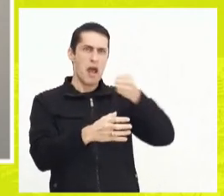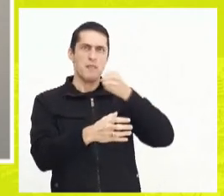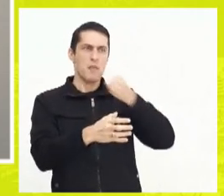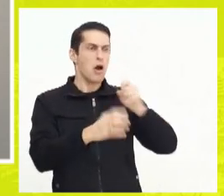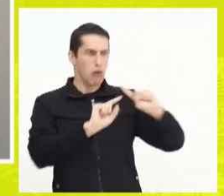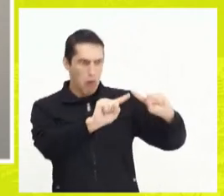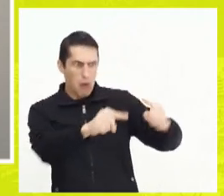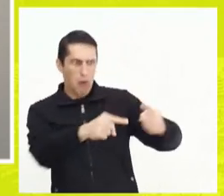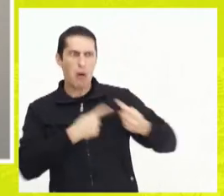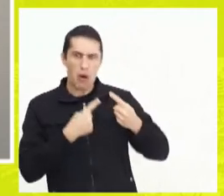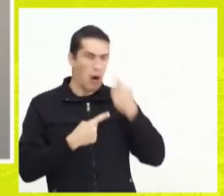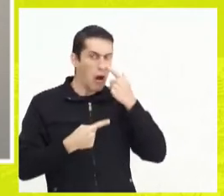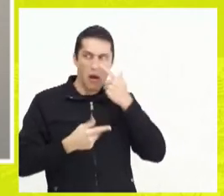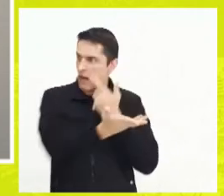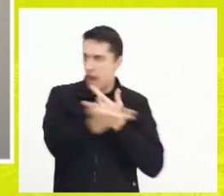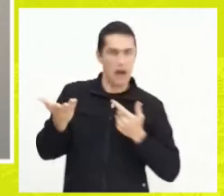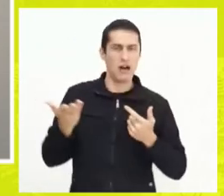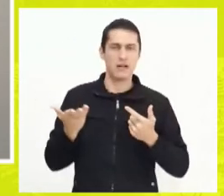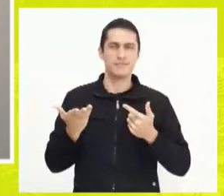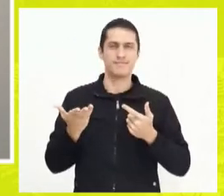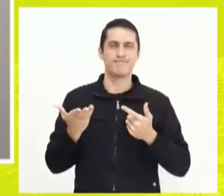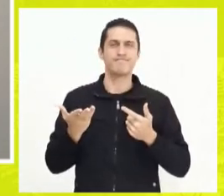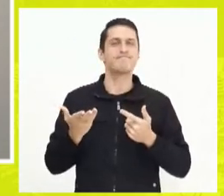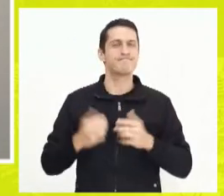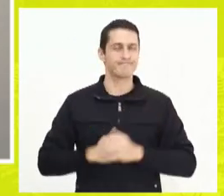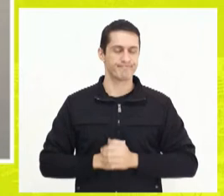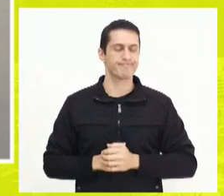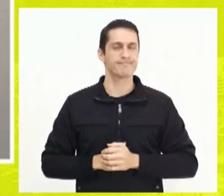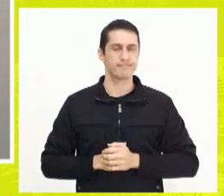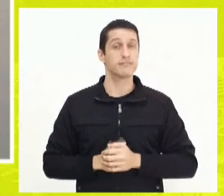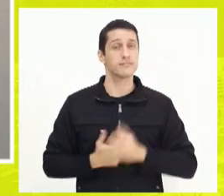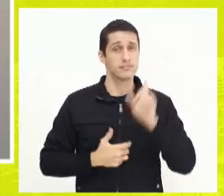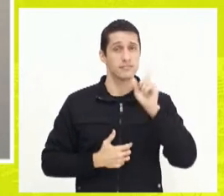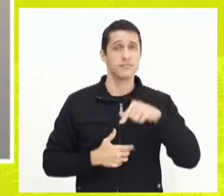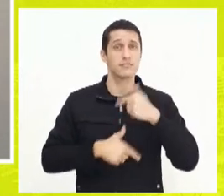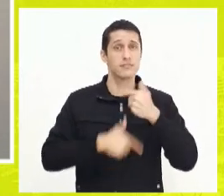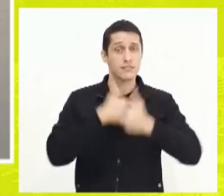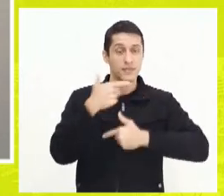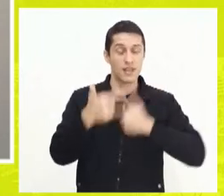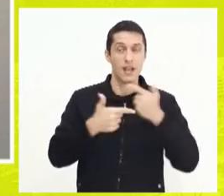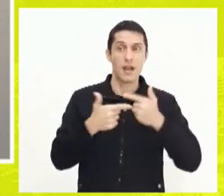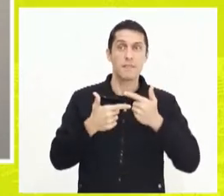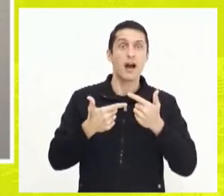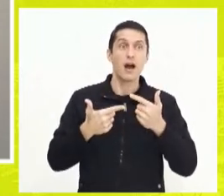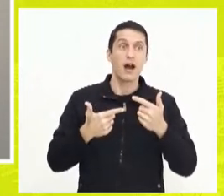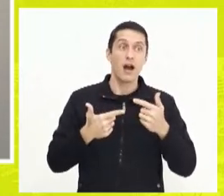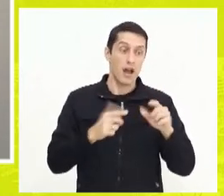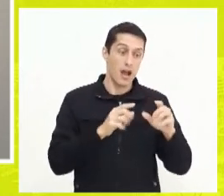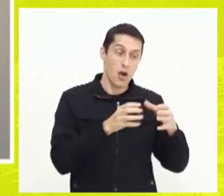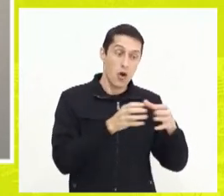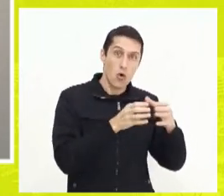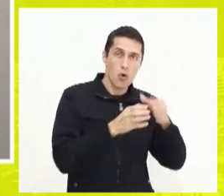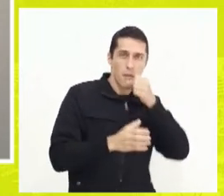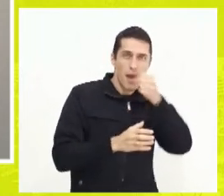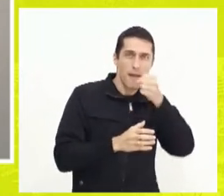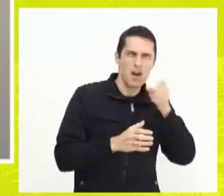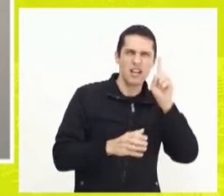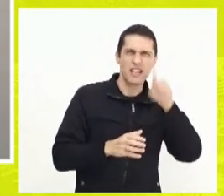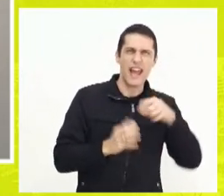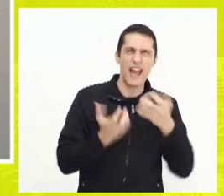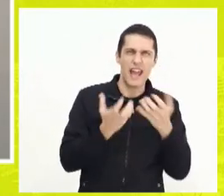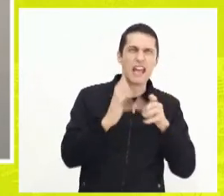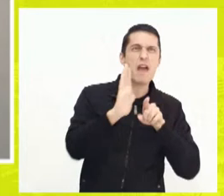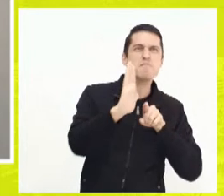work has always been to question authorities whoever they are whoever political party they belong